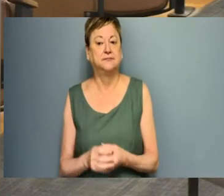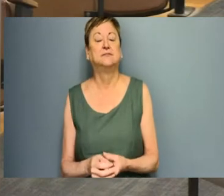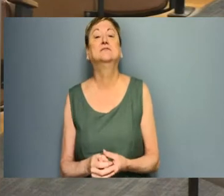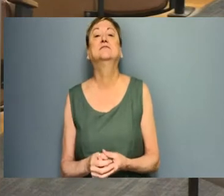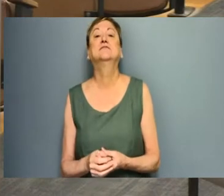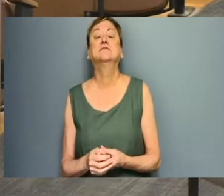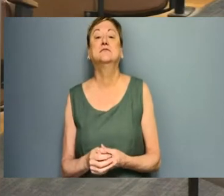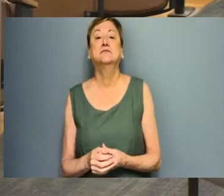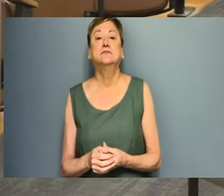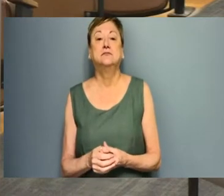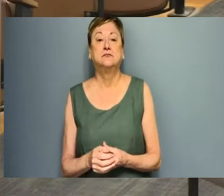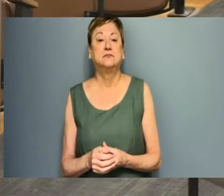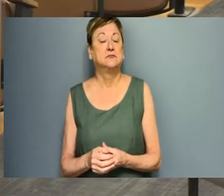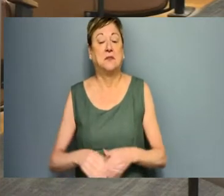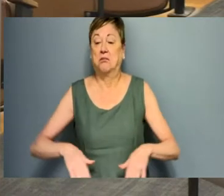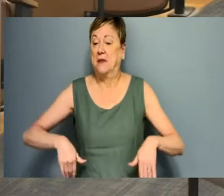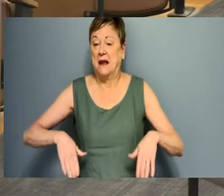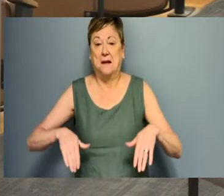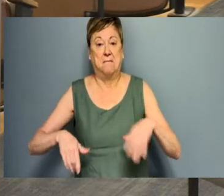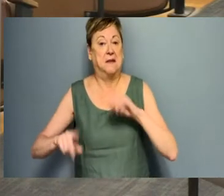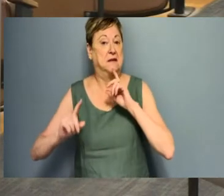And it still hasn't been addressed.